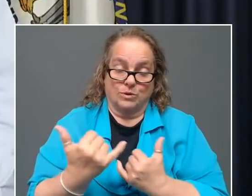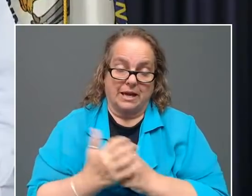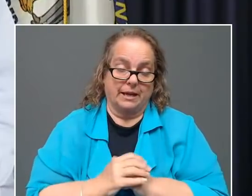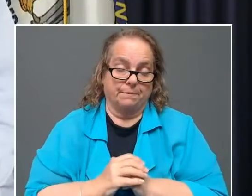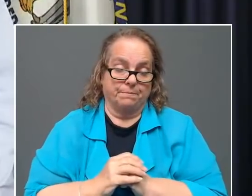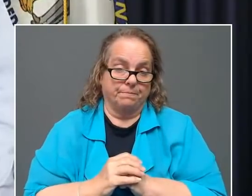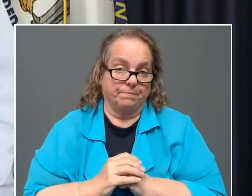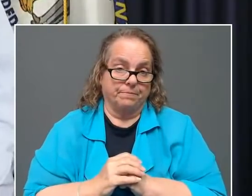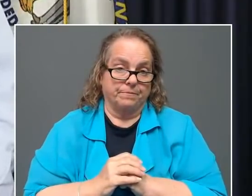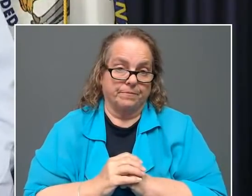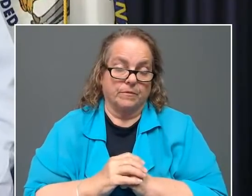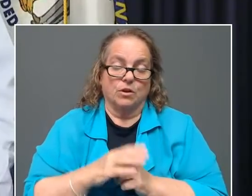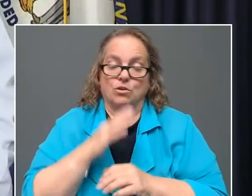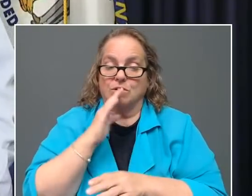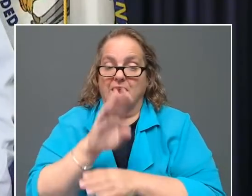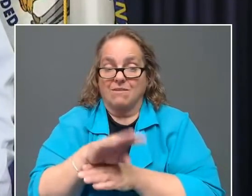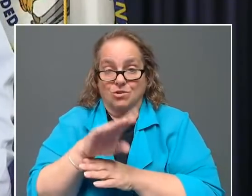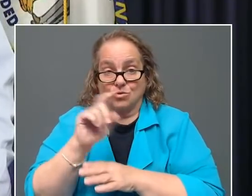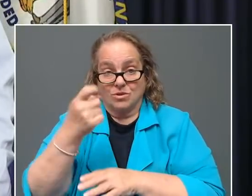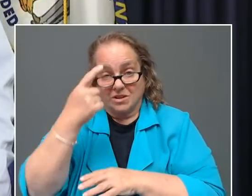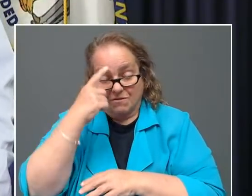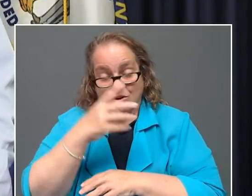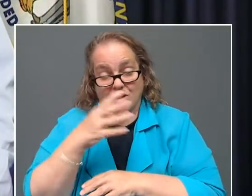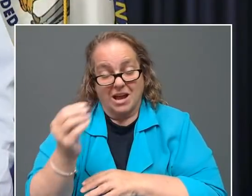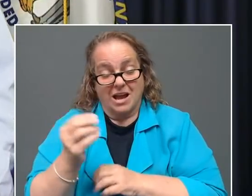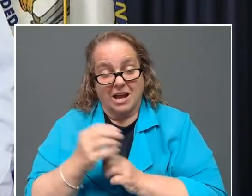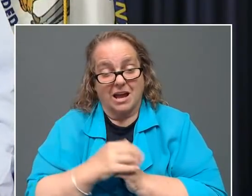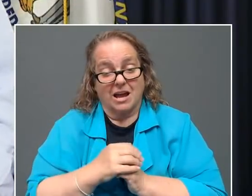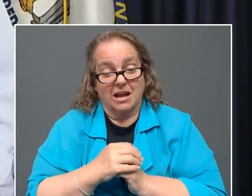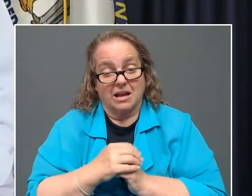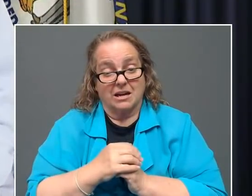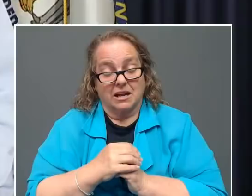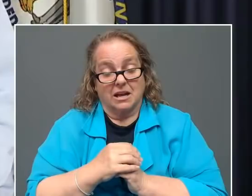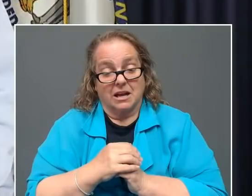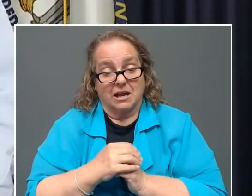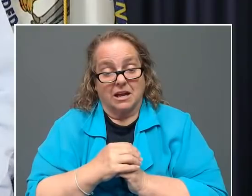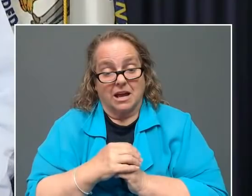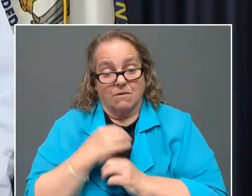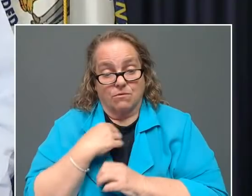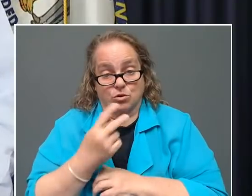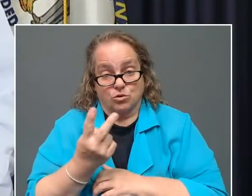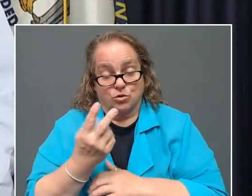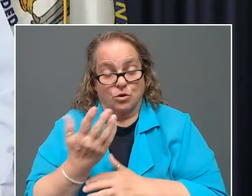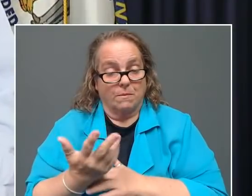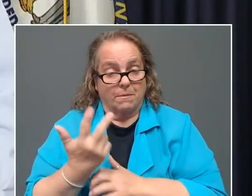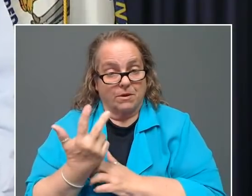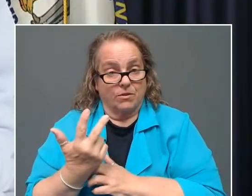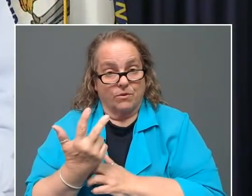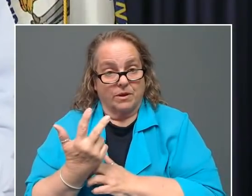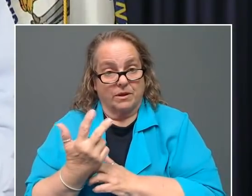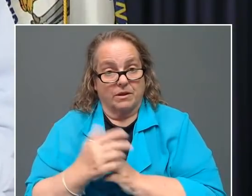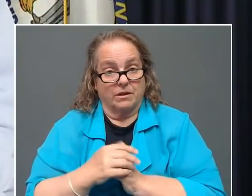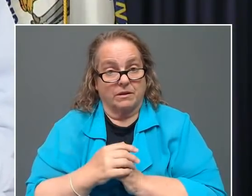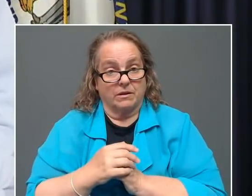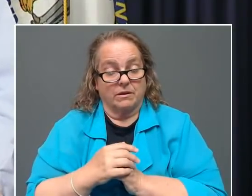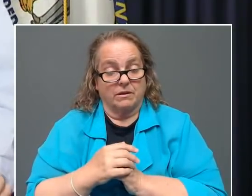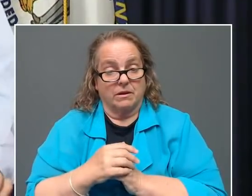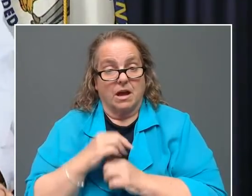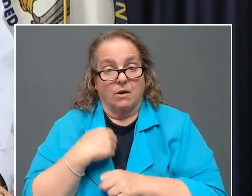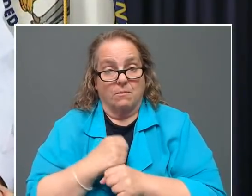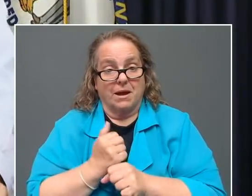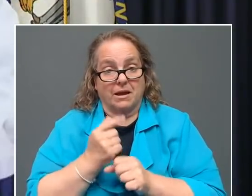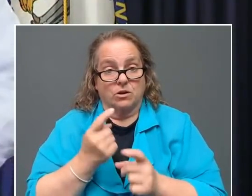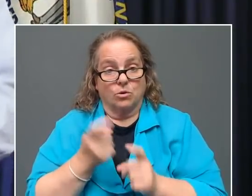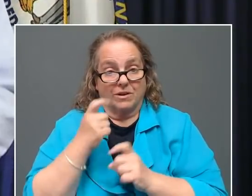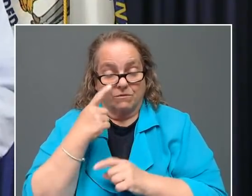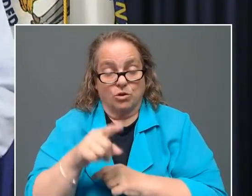Good afternoon, Governor. And I've got two and maybe three here, if I can make them quick for you. Some states